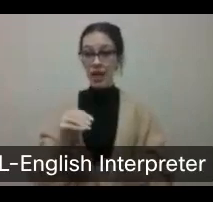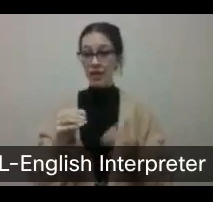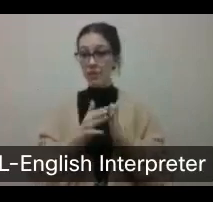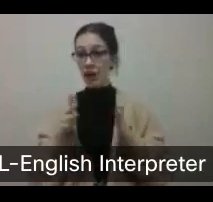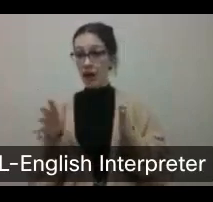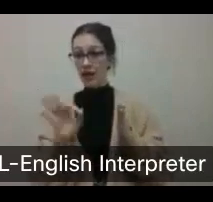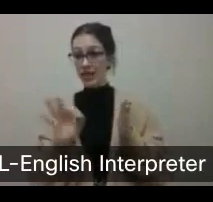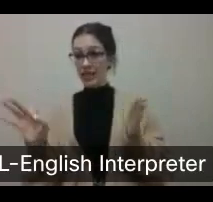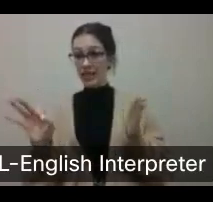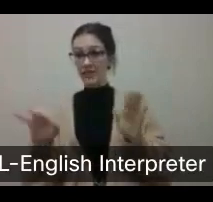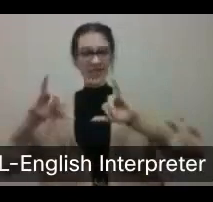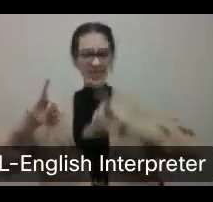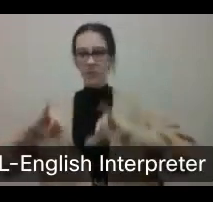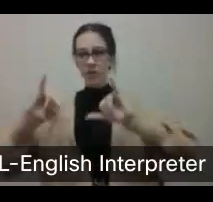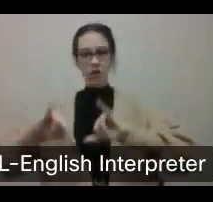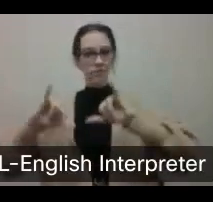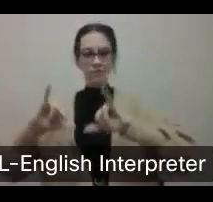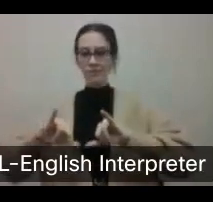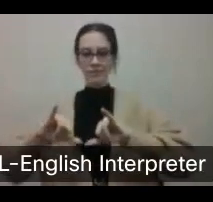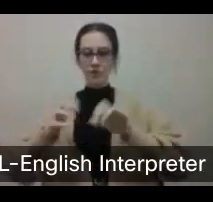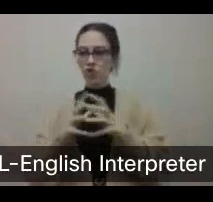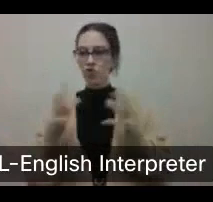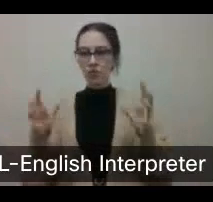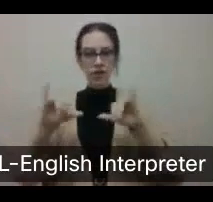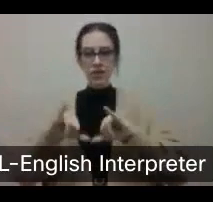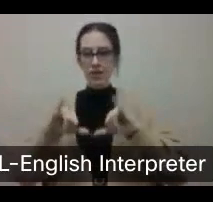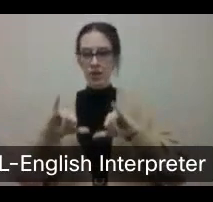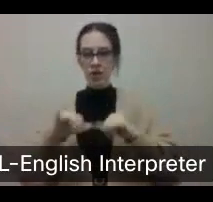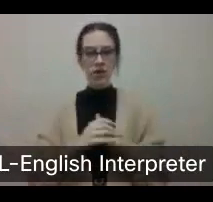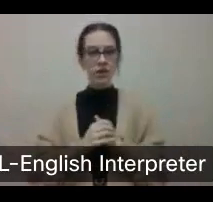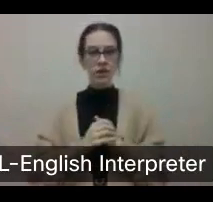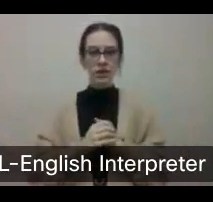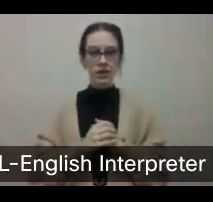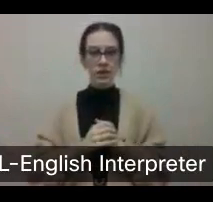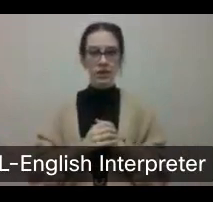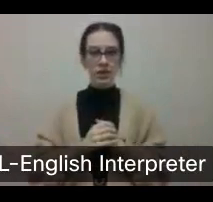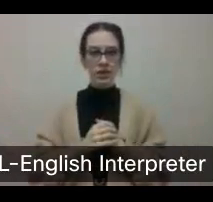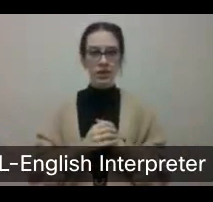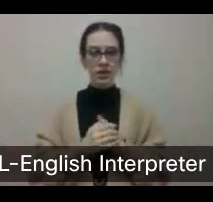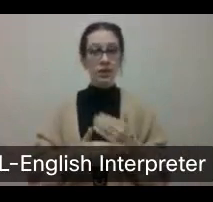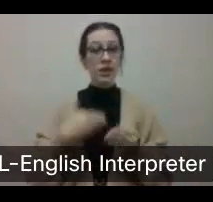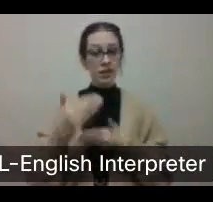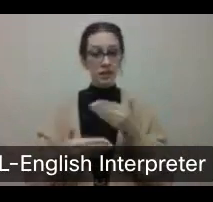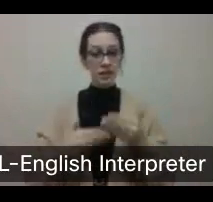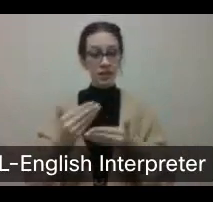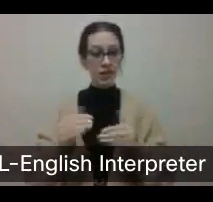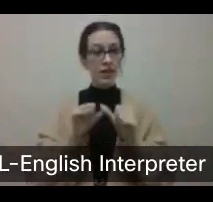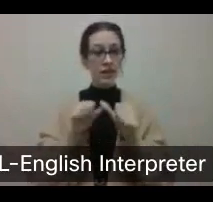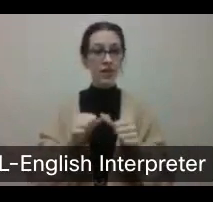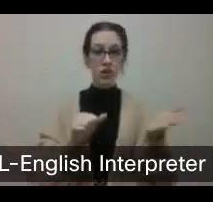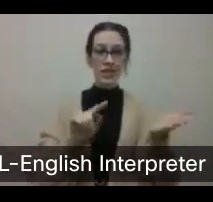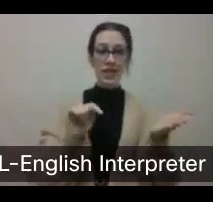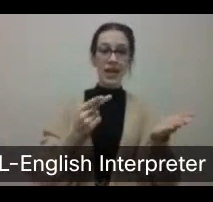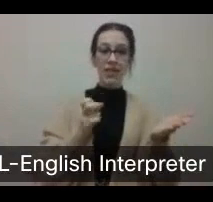similar to the original sentence as well. Just to move along here in this last sentence, therefore becomes in